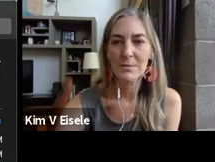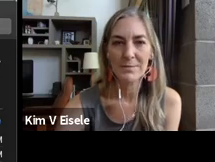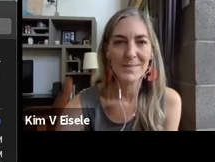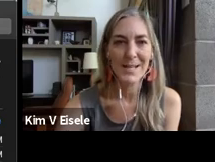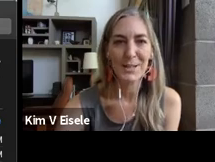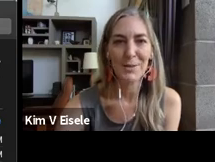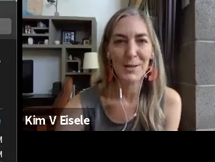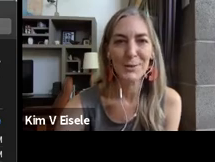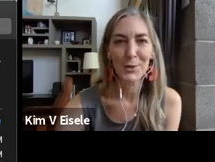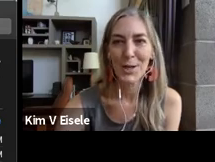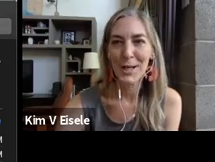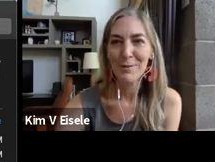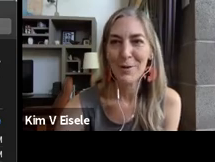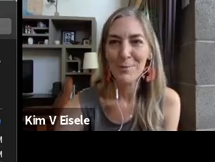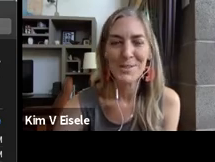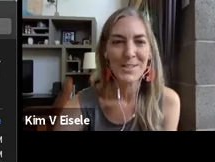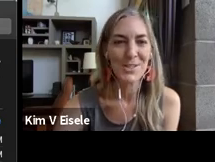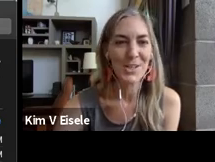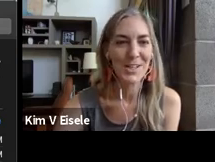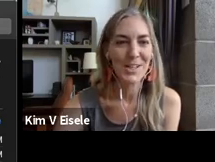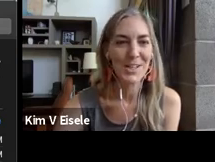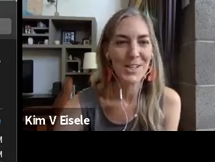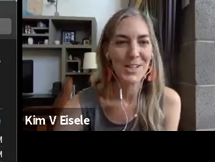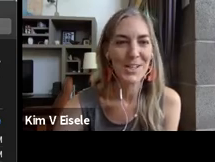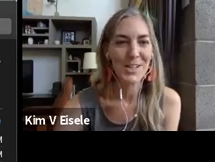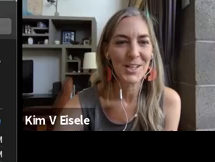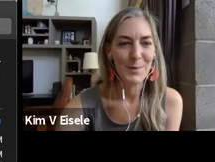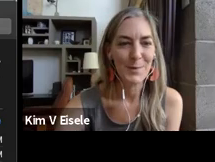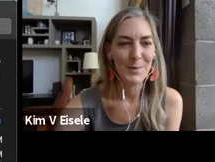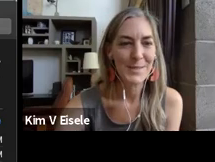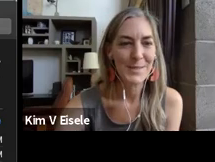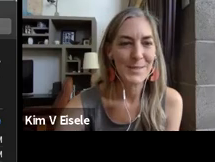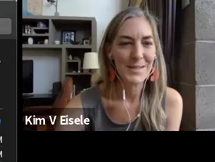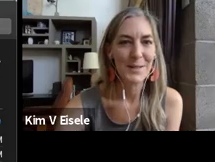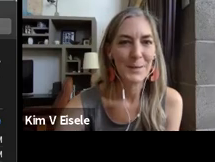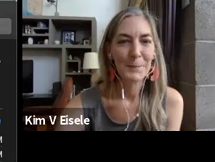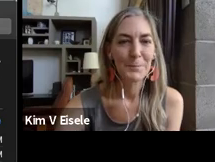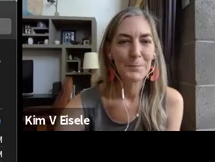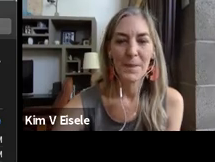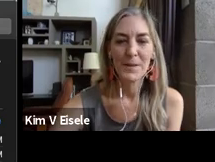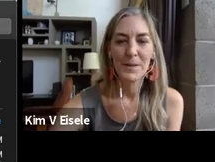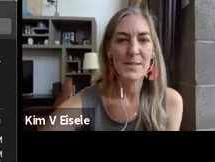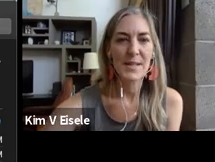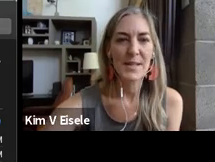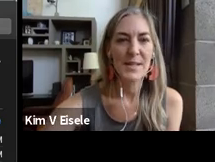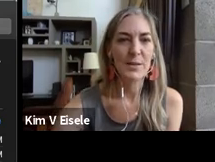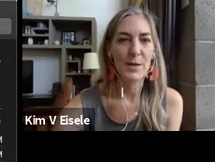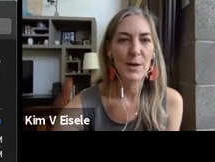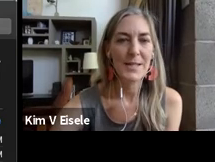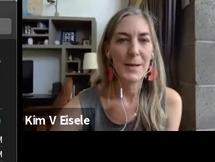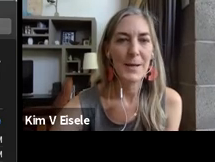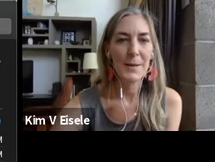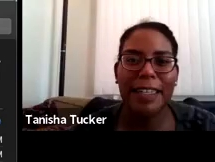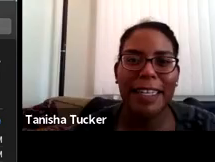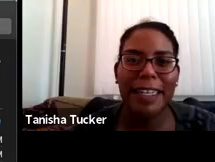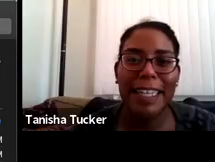people standing around learning from Tanisha and her mom, Stella. Did you want to say, sorry, I'll